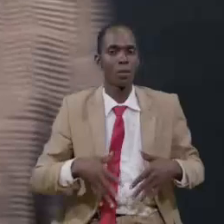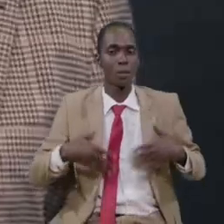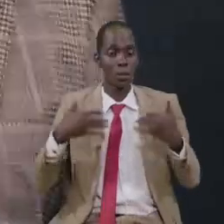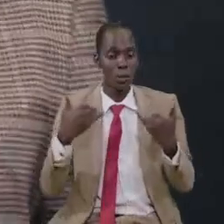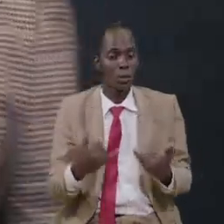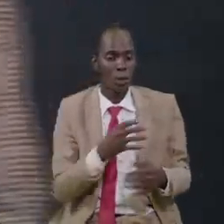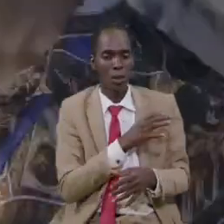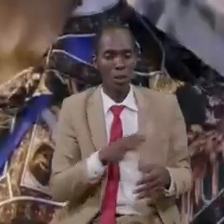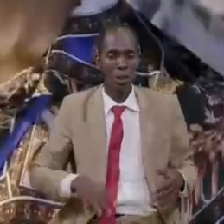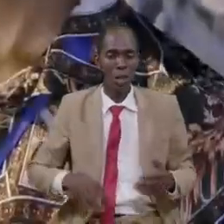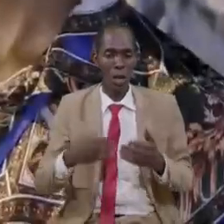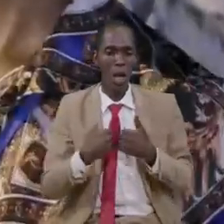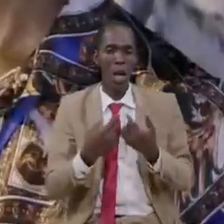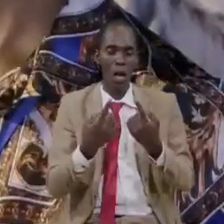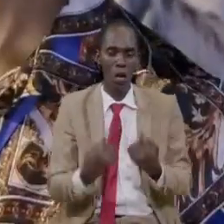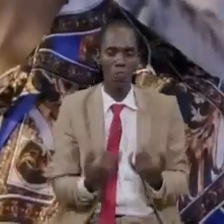He delivers you.